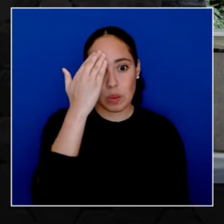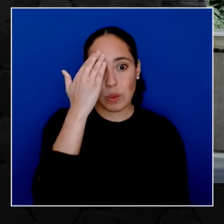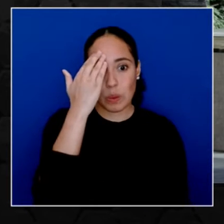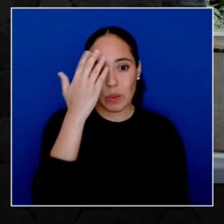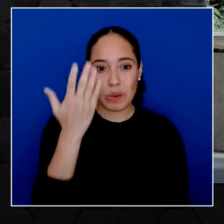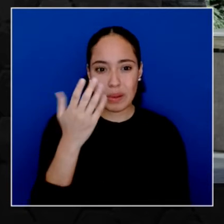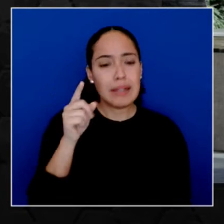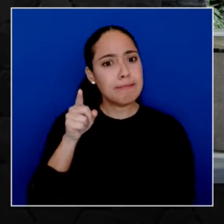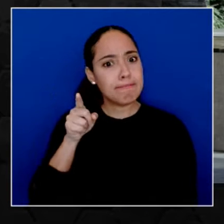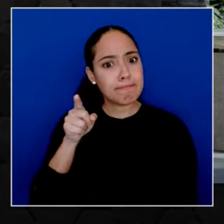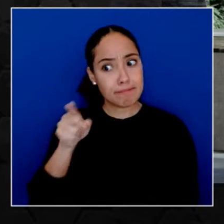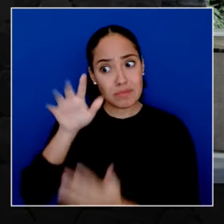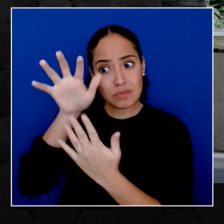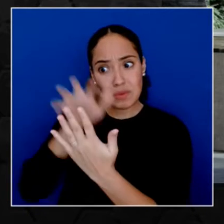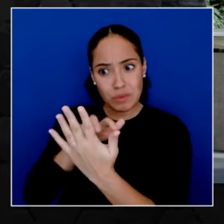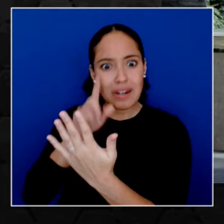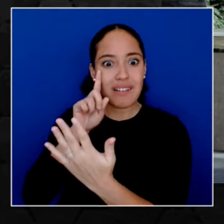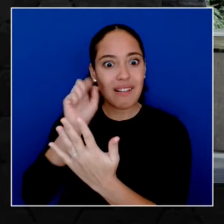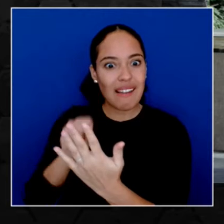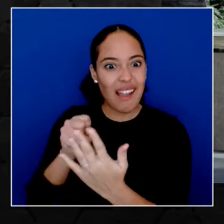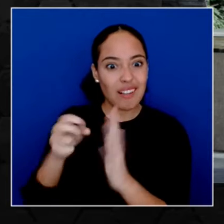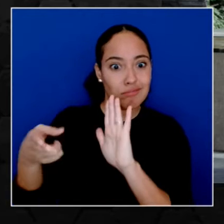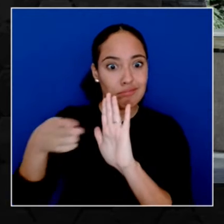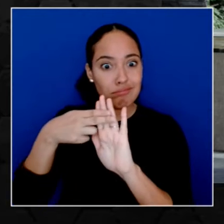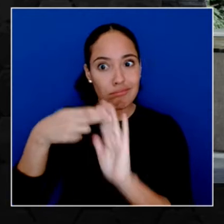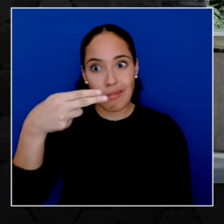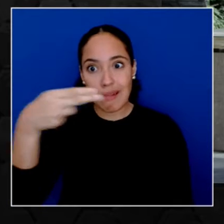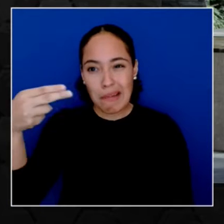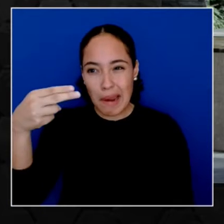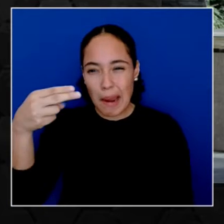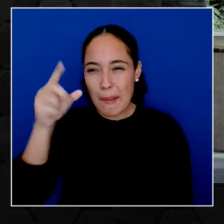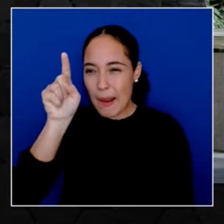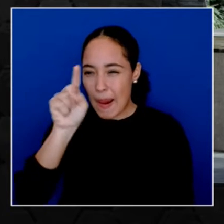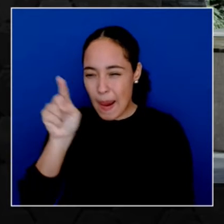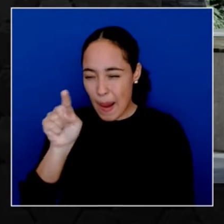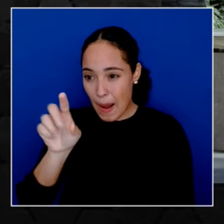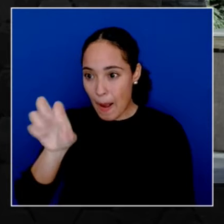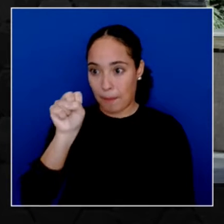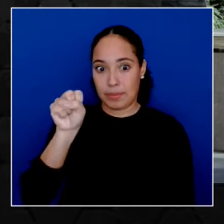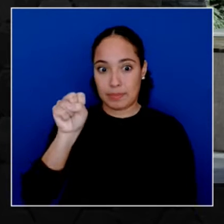and can skip all those topics that you already know. So it's much easier and faster.